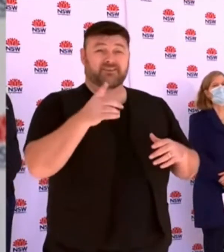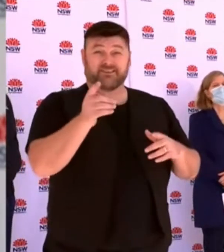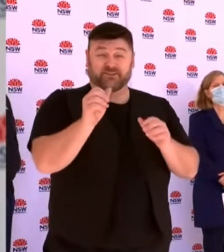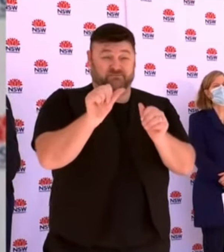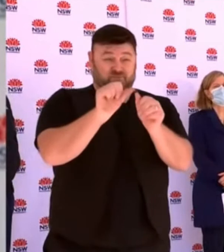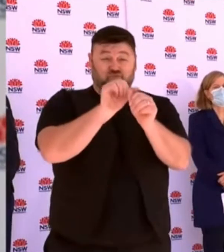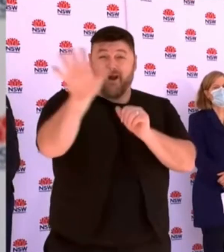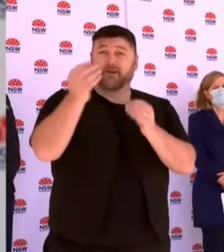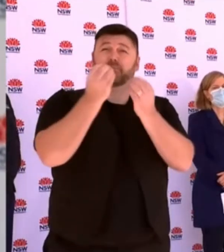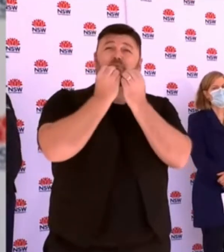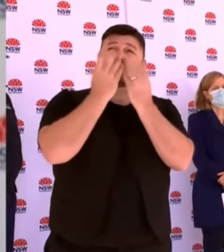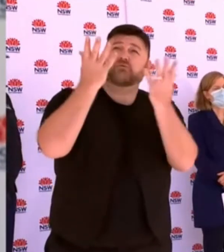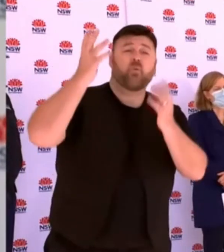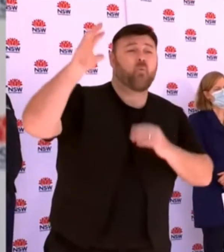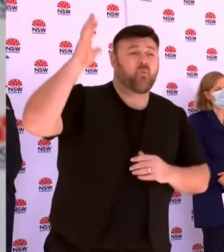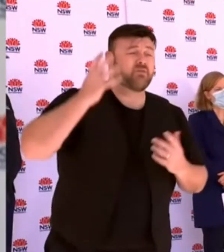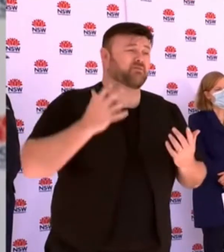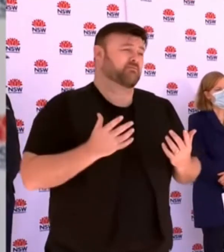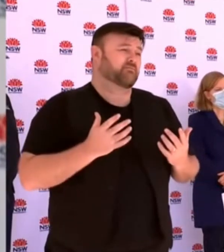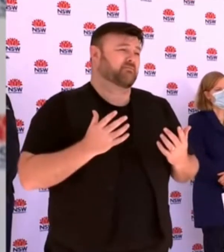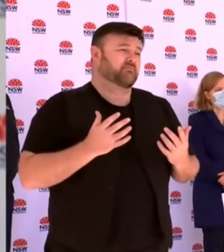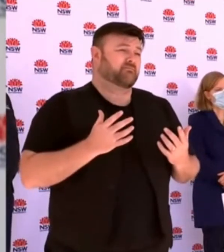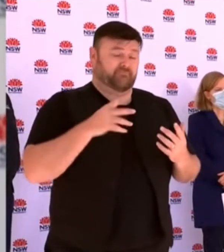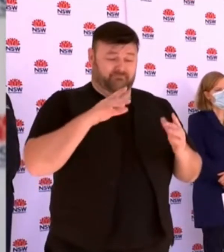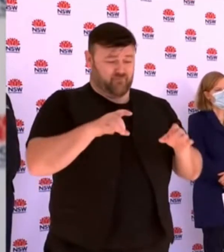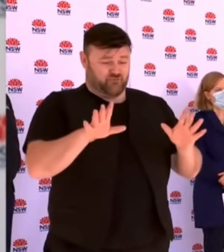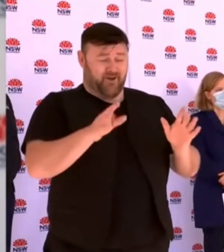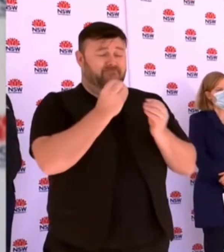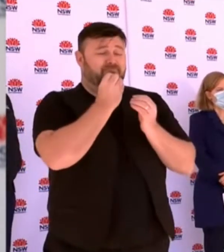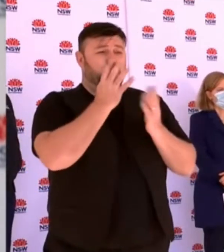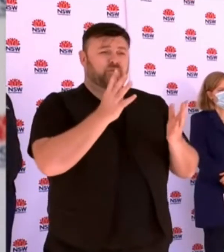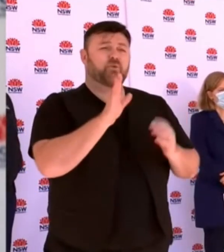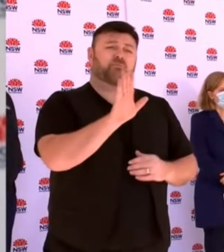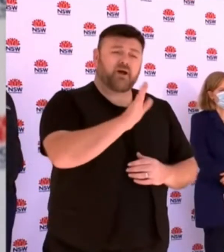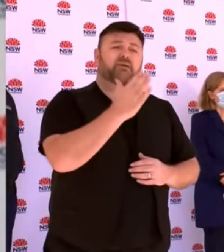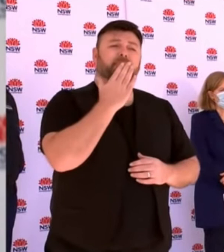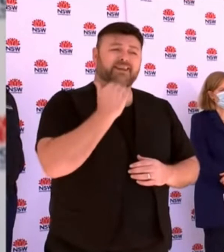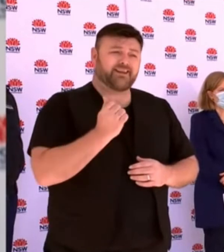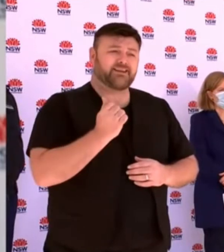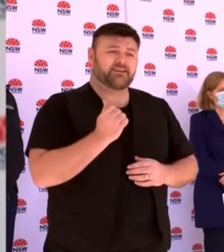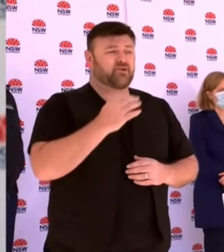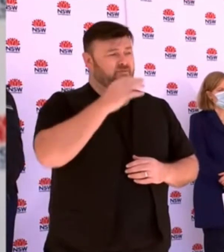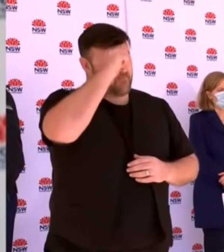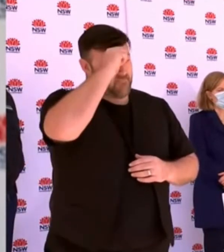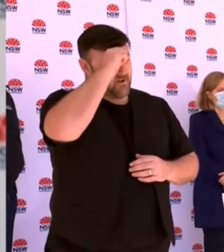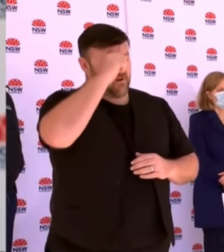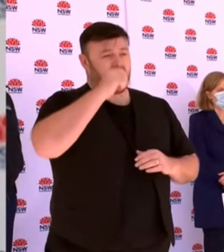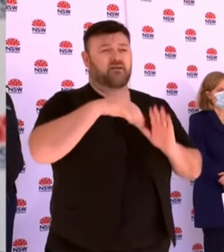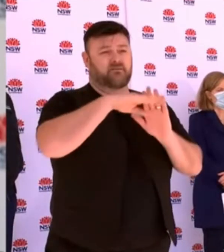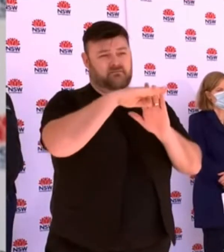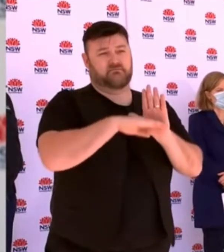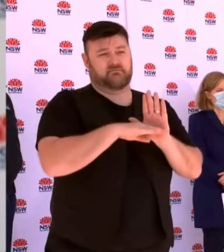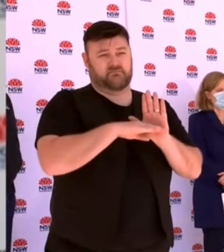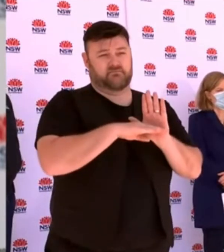best place on earth, but please be sensible. If you are exercising with others outside your household, please maintain the social distance. Don't let a